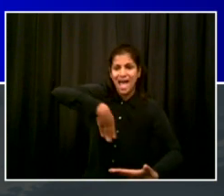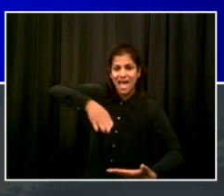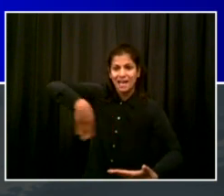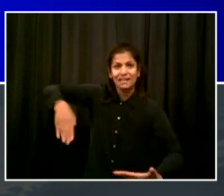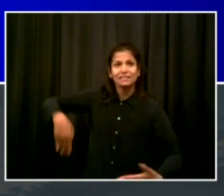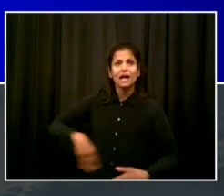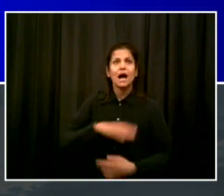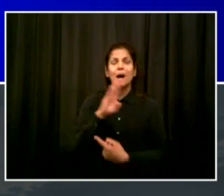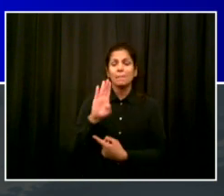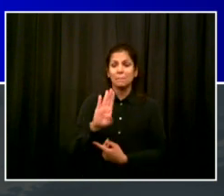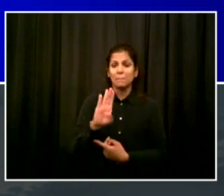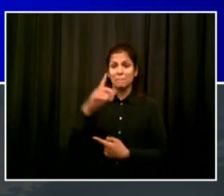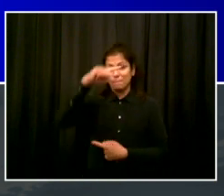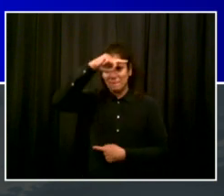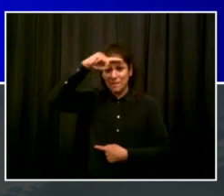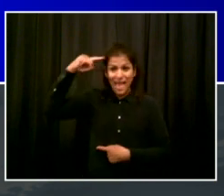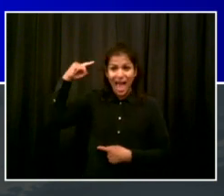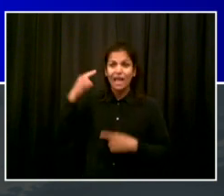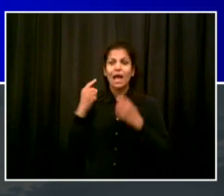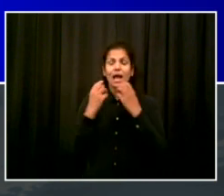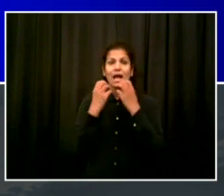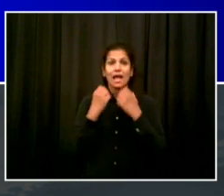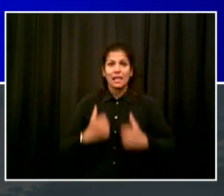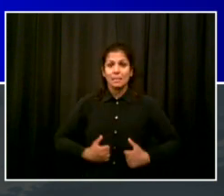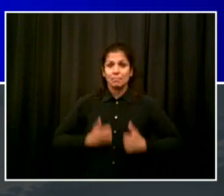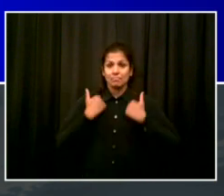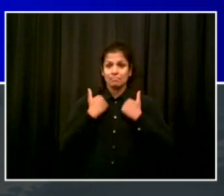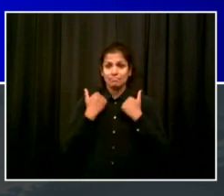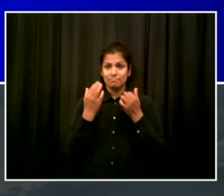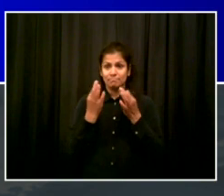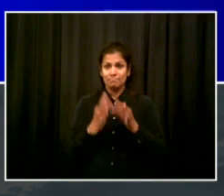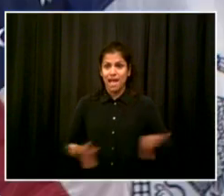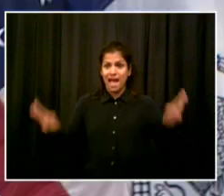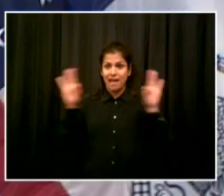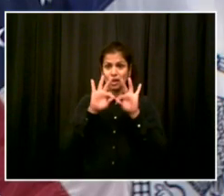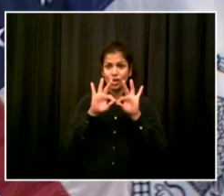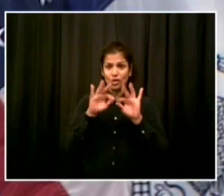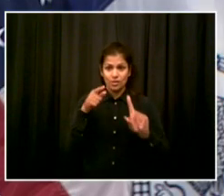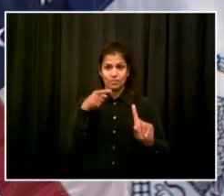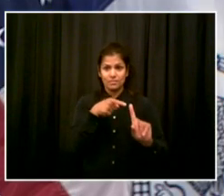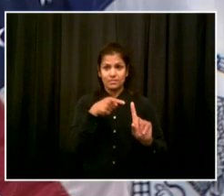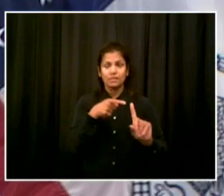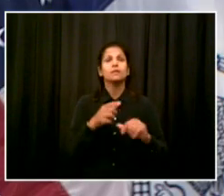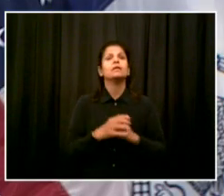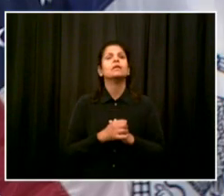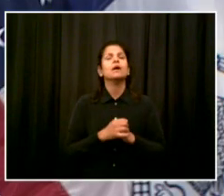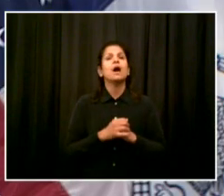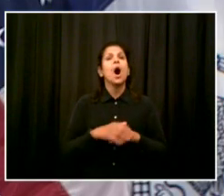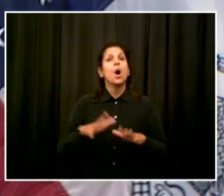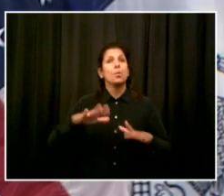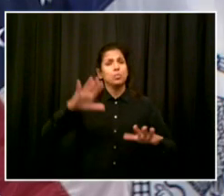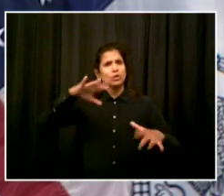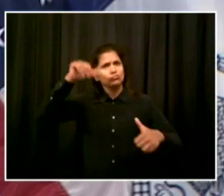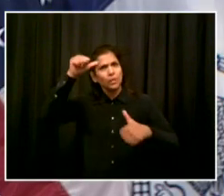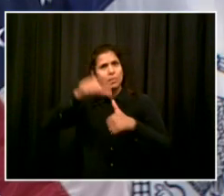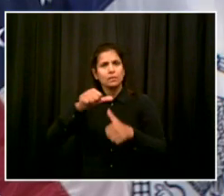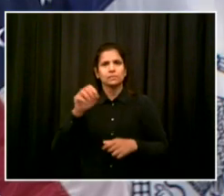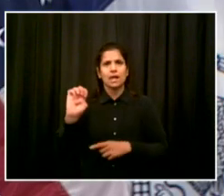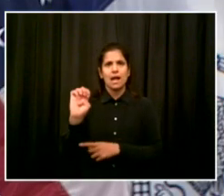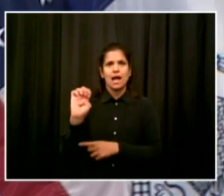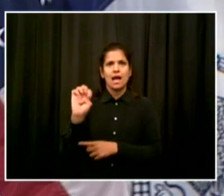say it again, we lost Eric Garner, and we should not have lost Eric Garner. We never want to again in this city, ever